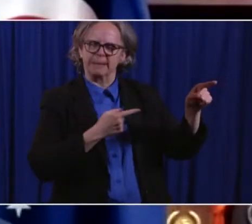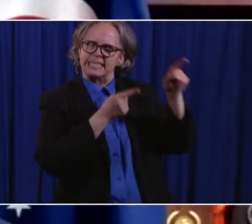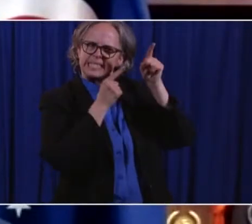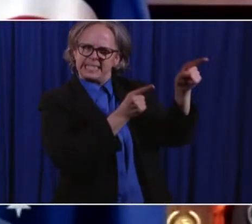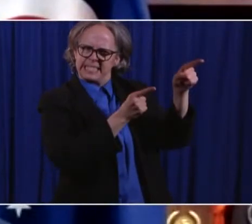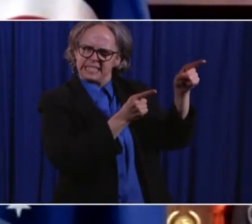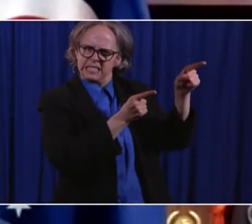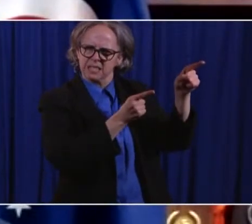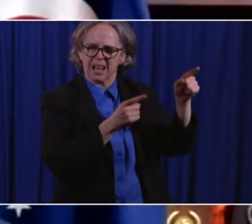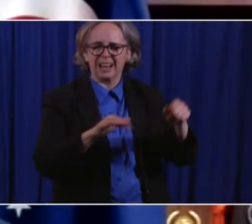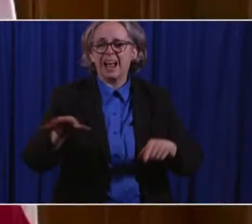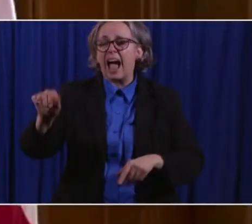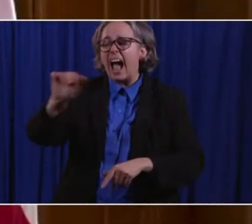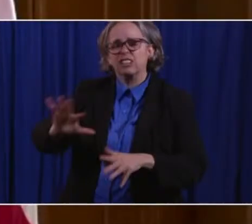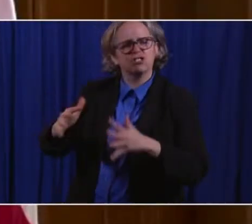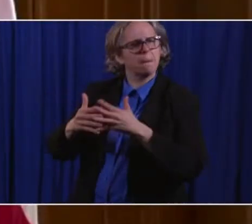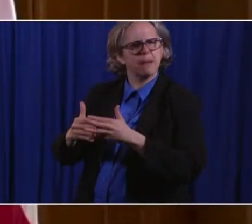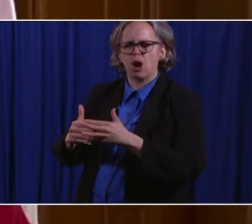continue to try to do that.